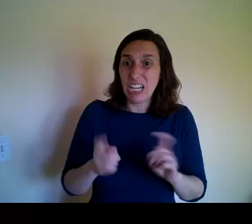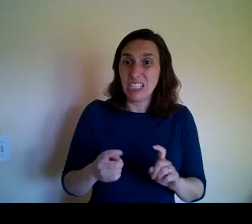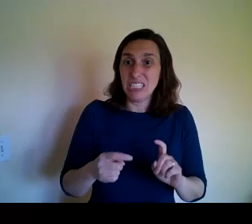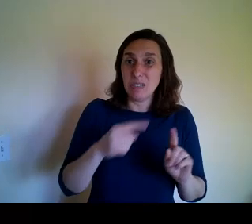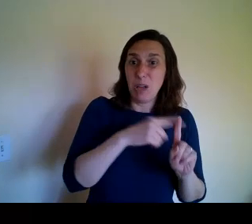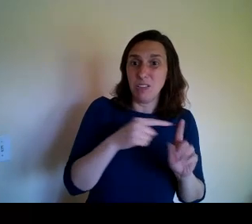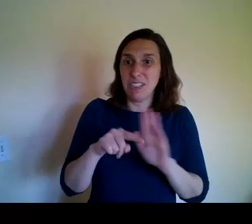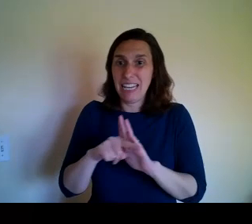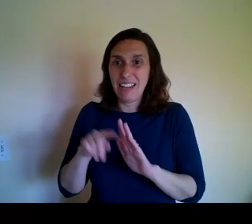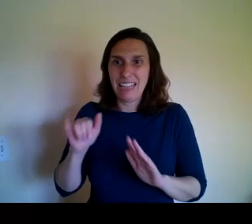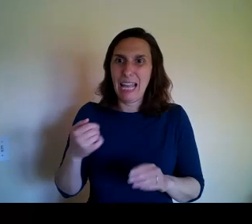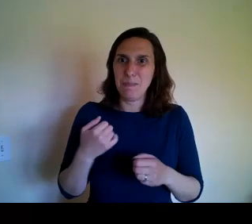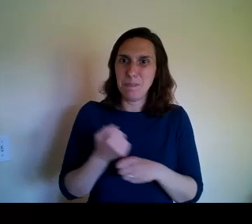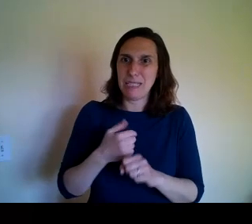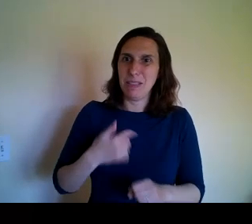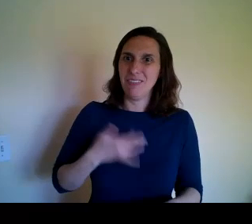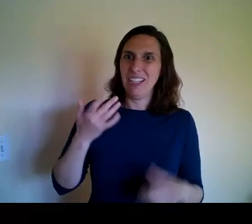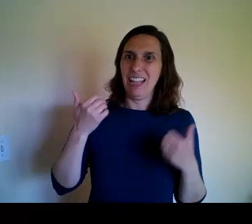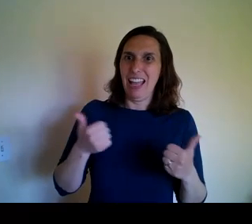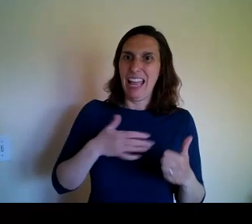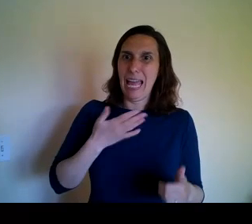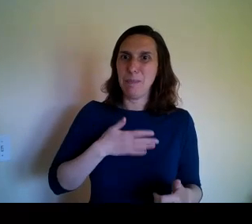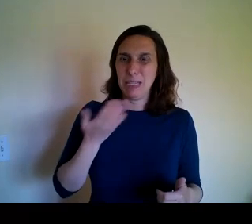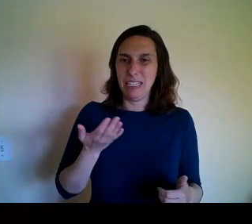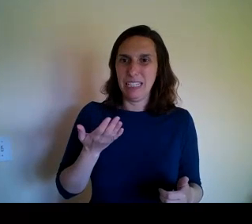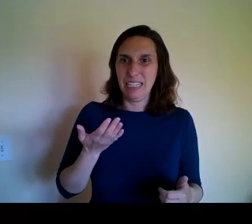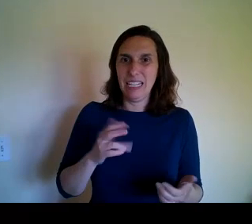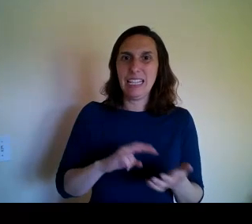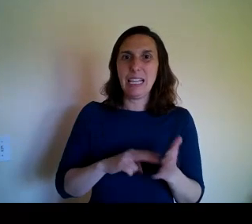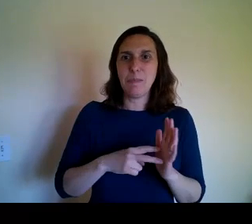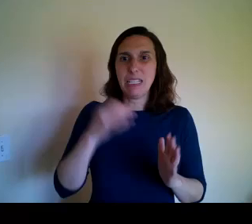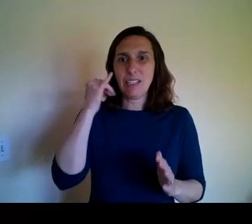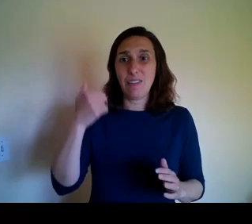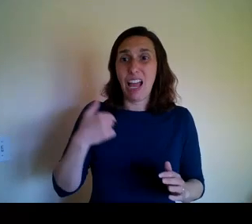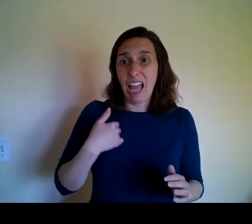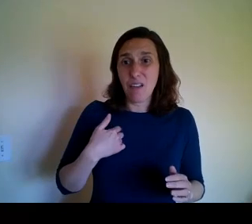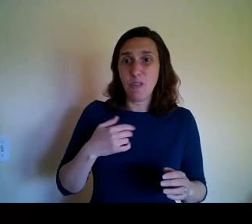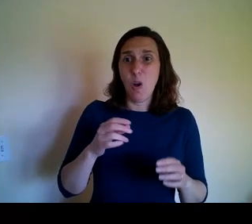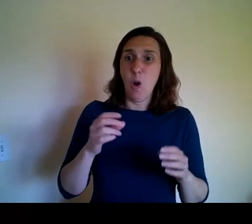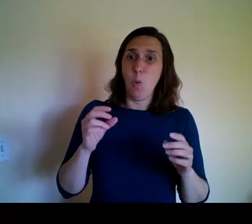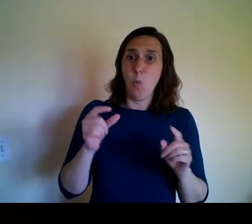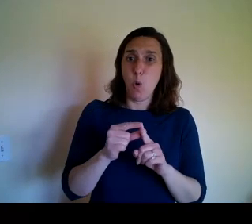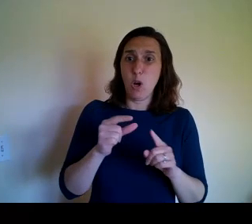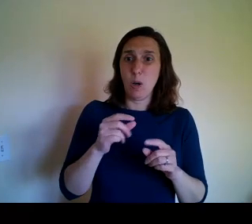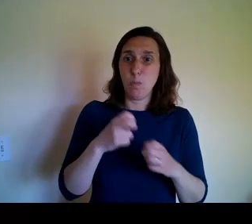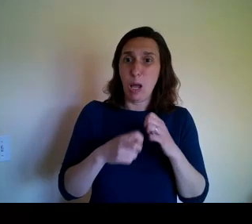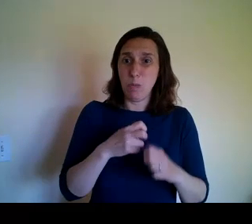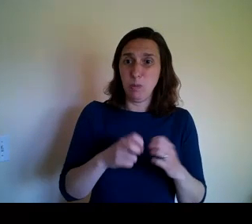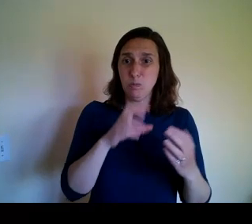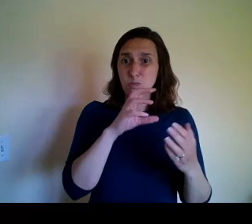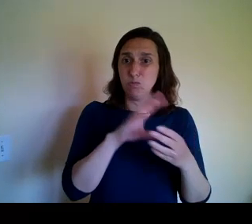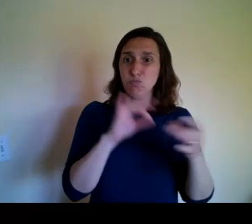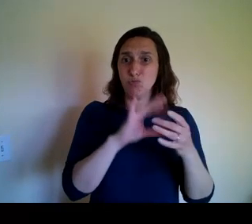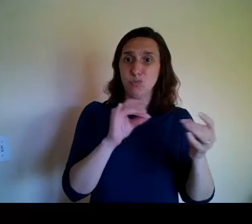happy. That means when I have a word problem, and I'm looking at it, and